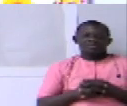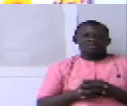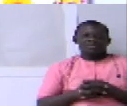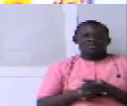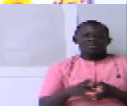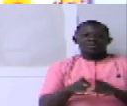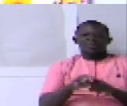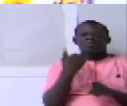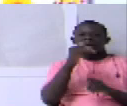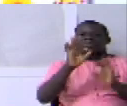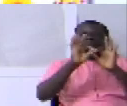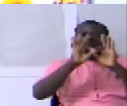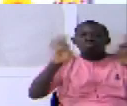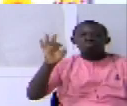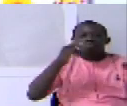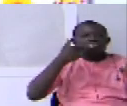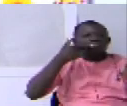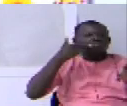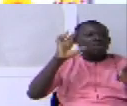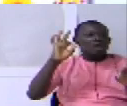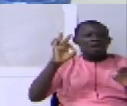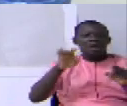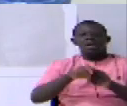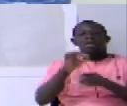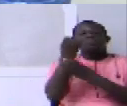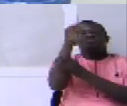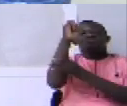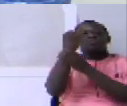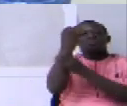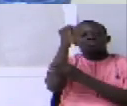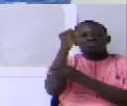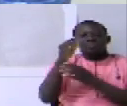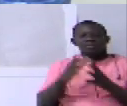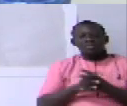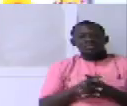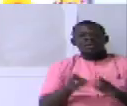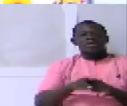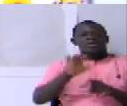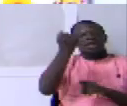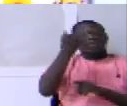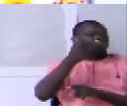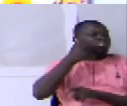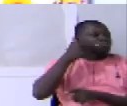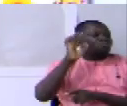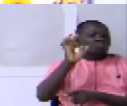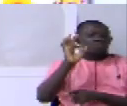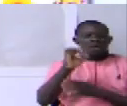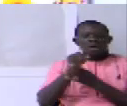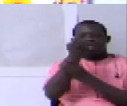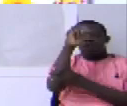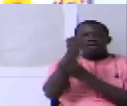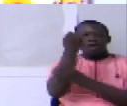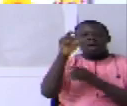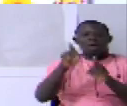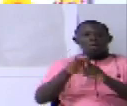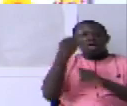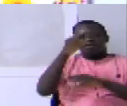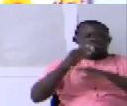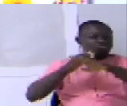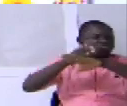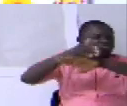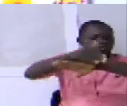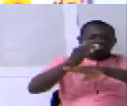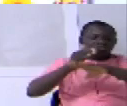Was it nice, Chere? Council ka futu di malom bang. It's nice kere, but if you continue eating kere,